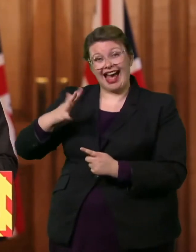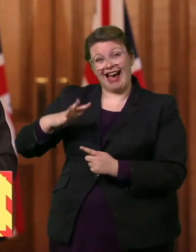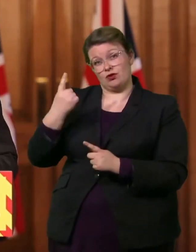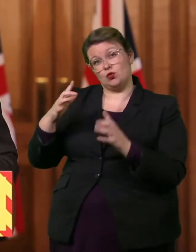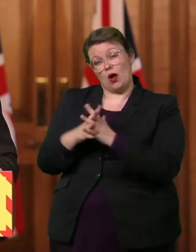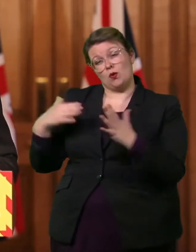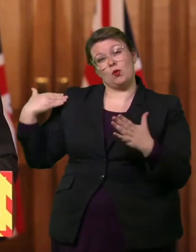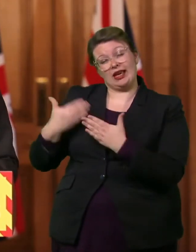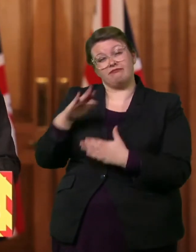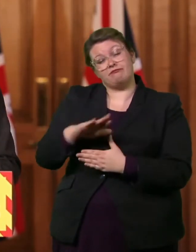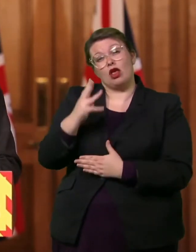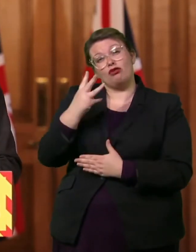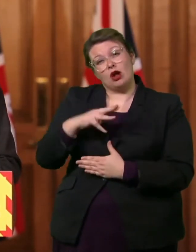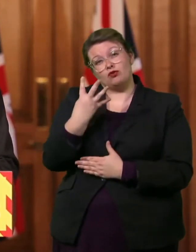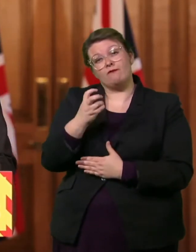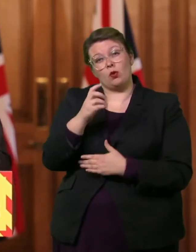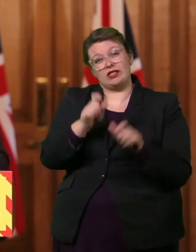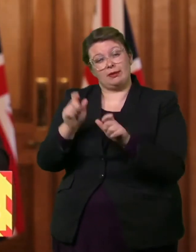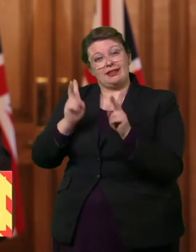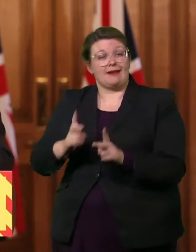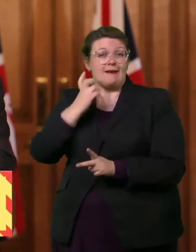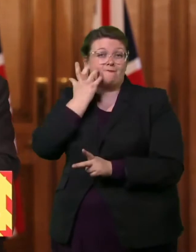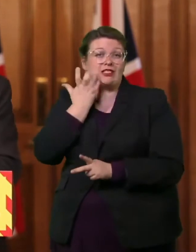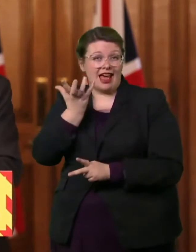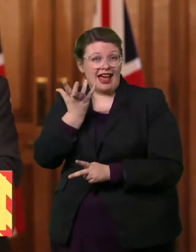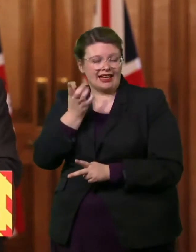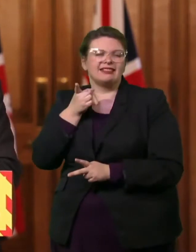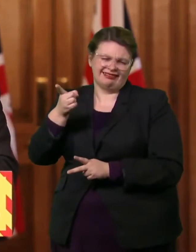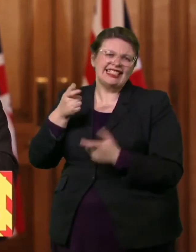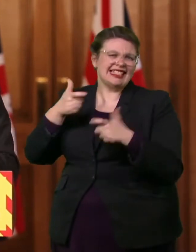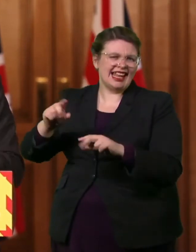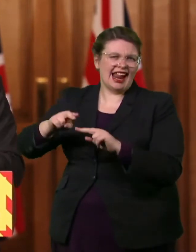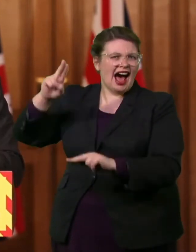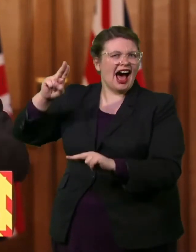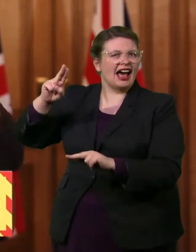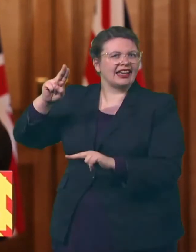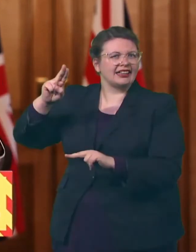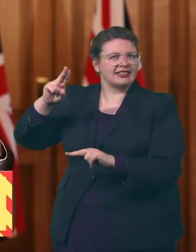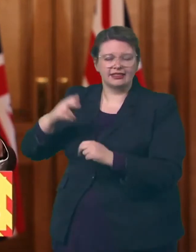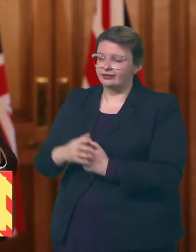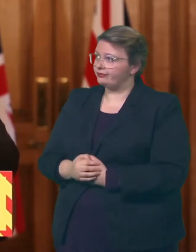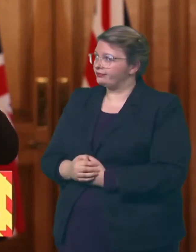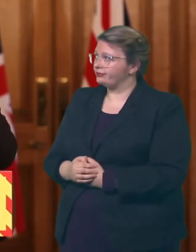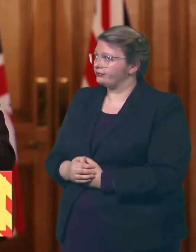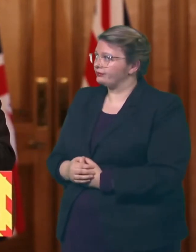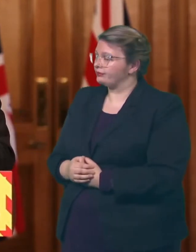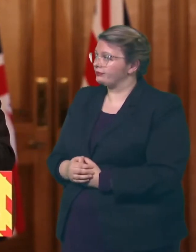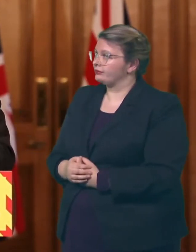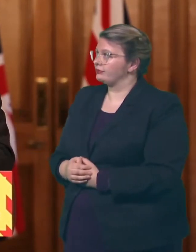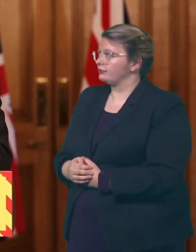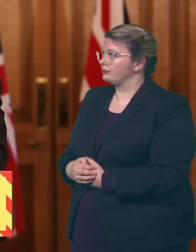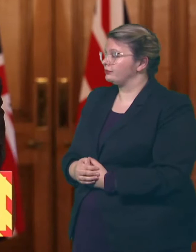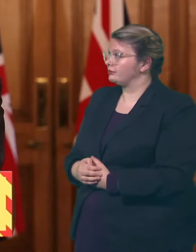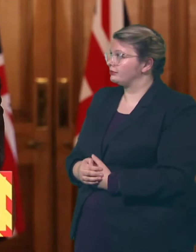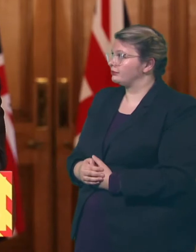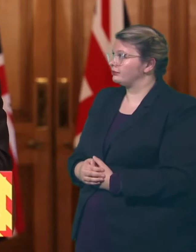is far too high. The good news is that the link from cases to